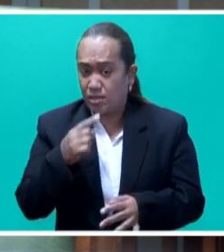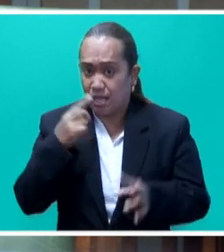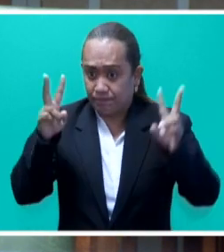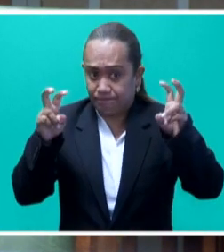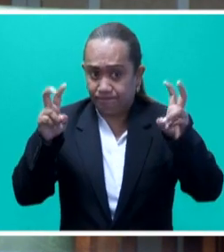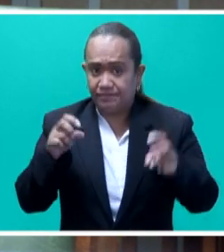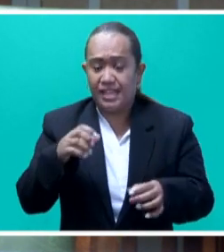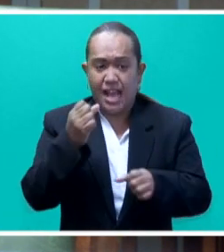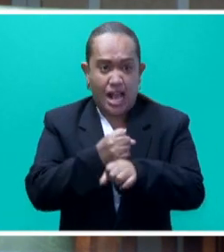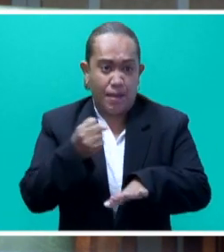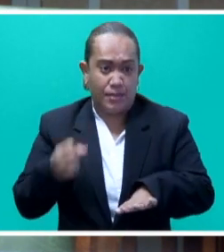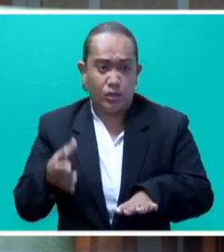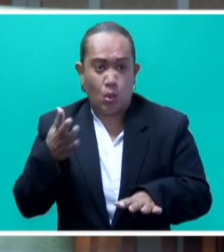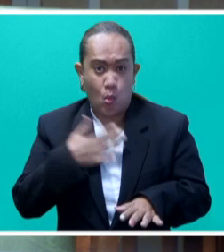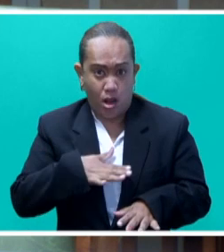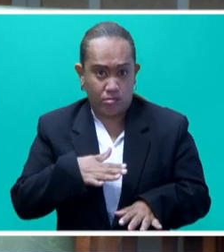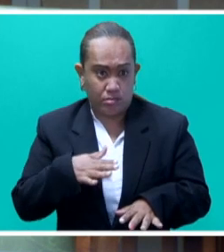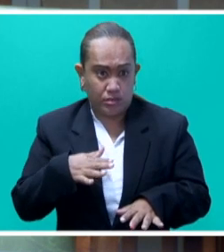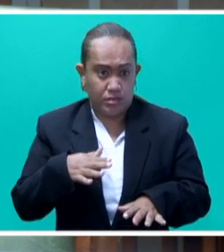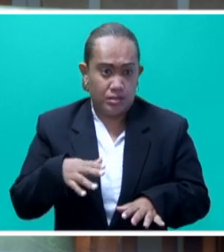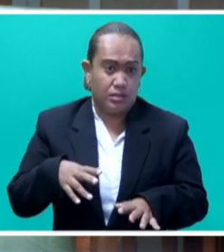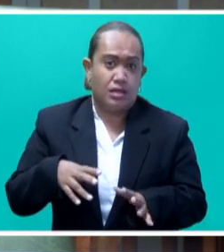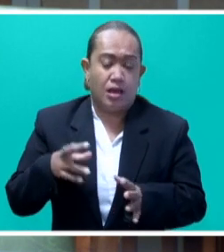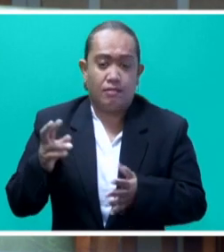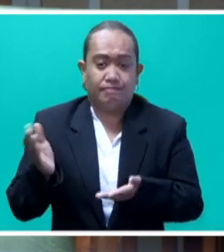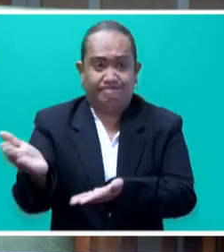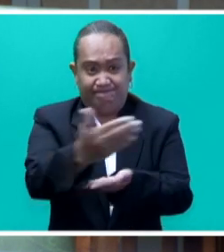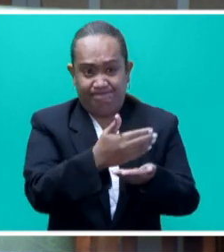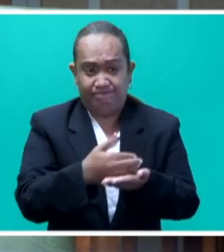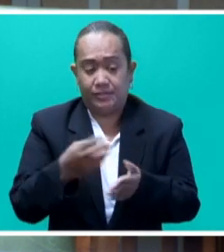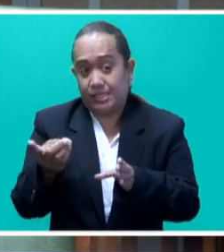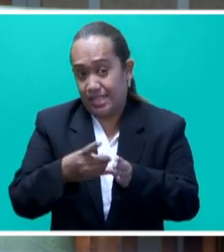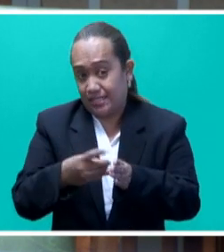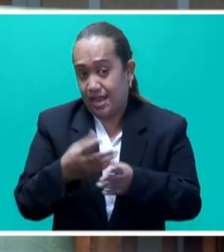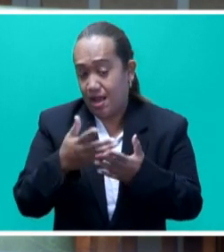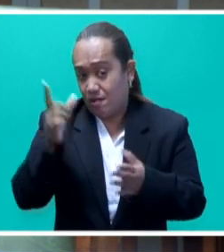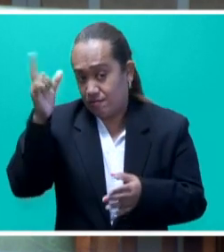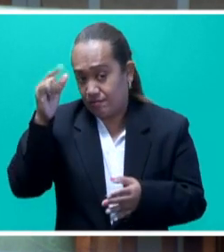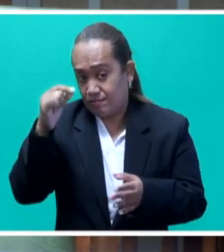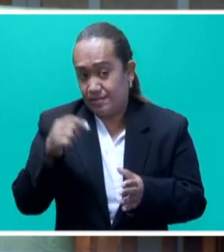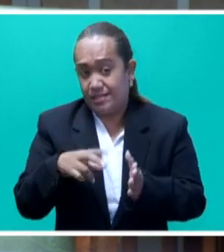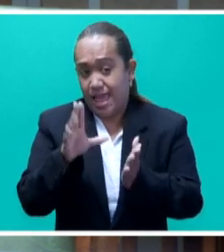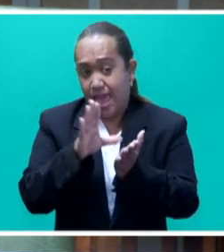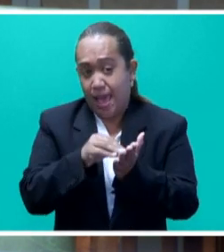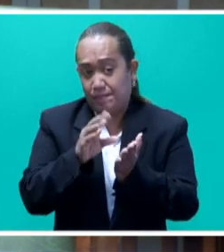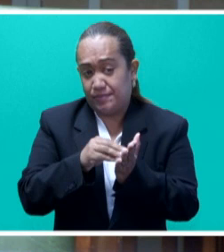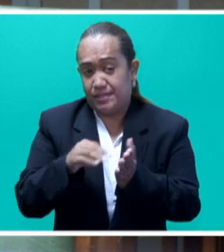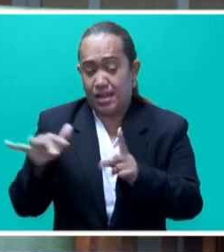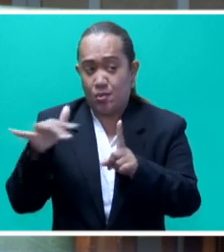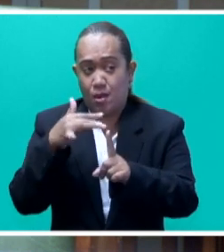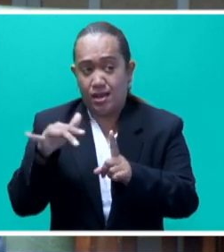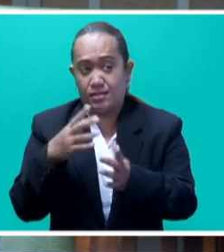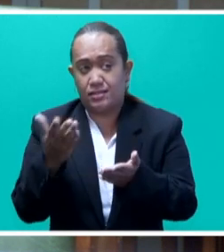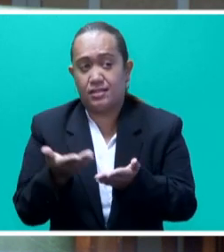audience that takes their personal data using the digital Fiji infrastructure, which includes digital television, apps and wireless hotspots. Mr.